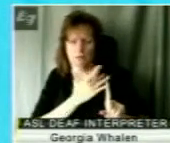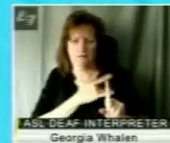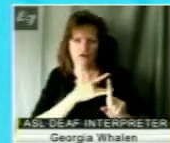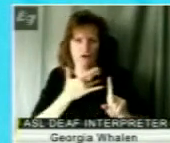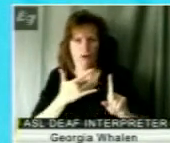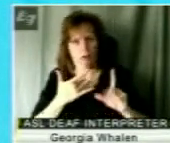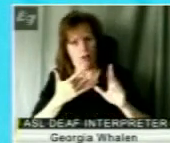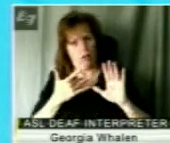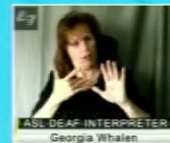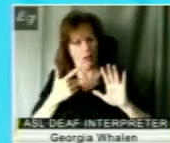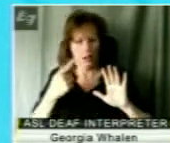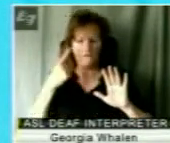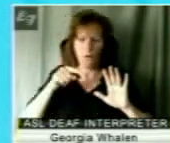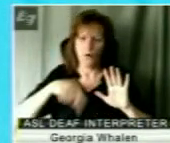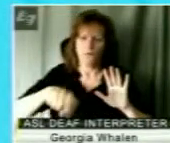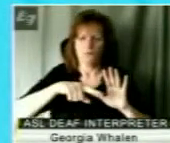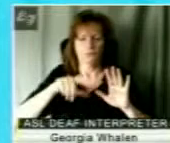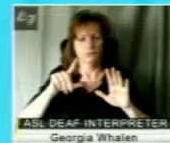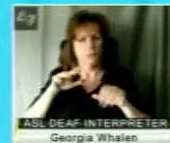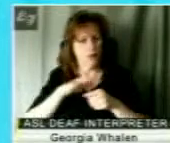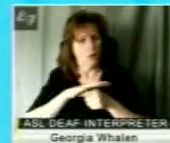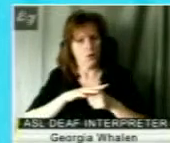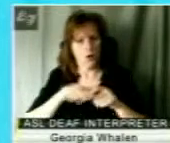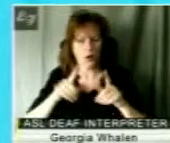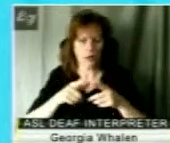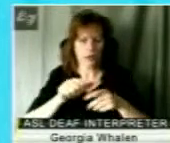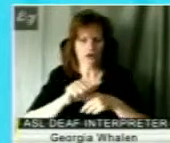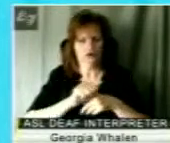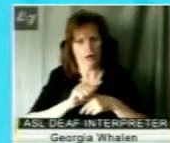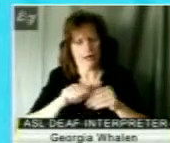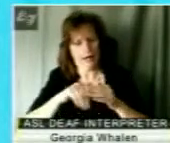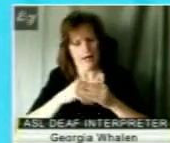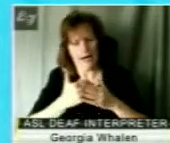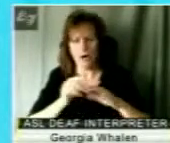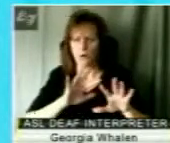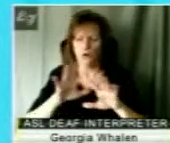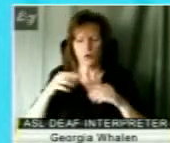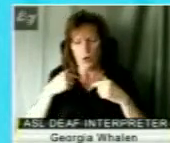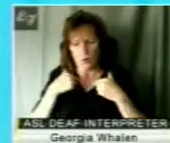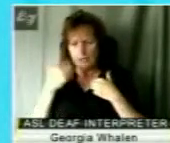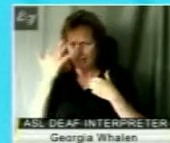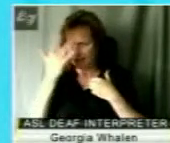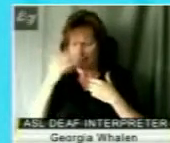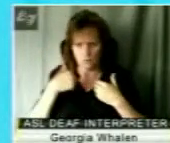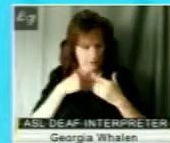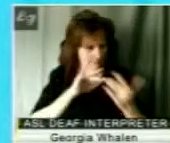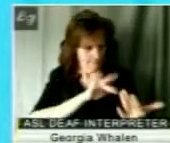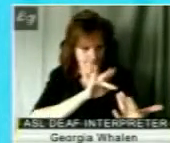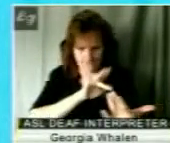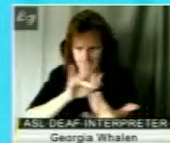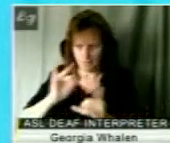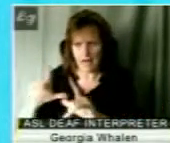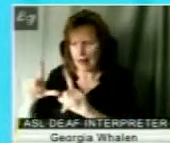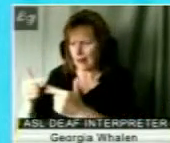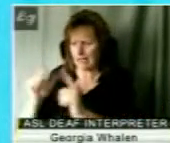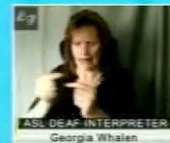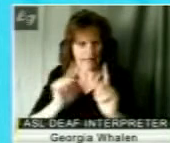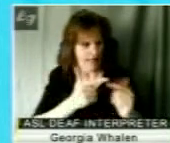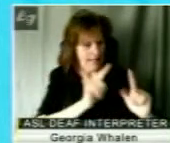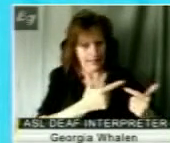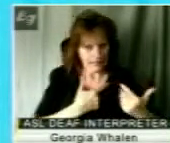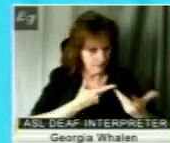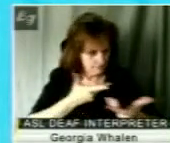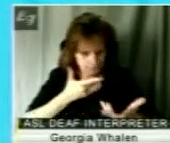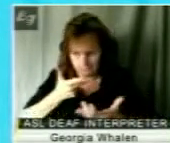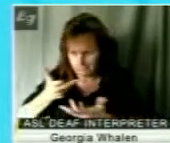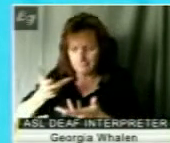to return to training. And we have been supporting that. That is something that's happening through their leagues. And why I mention that is you may see